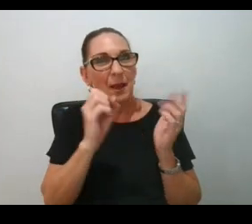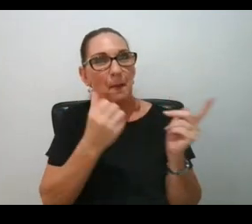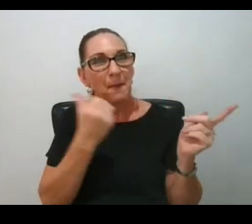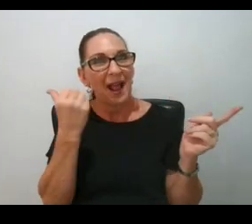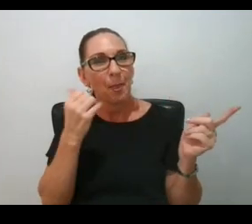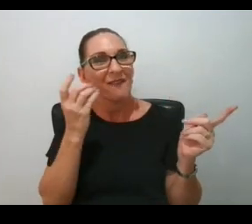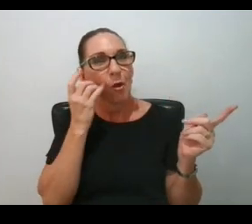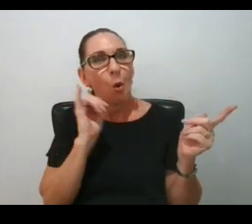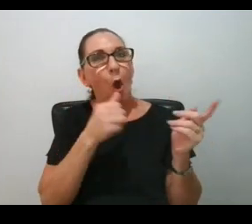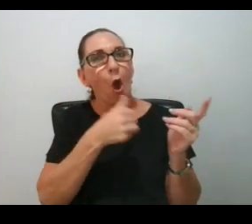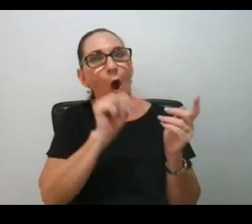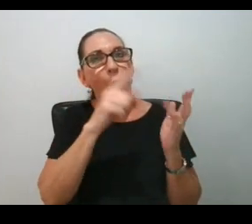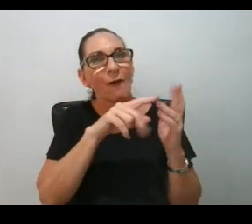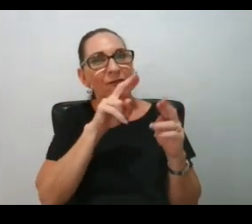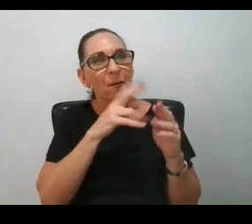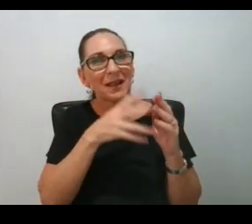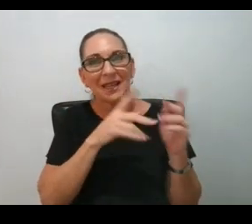it can't be used.